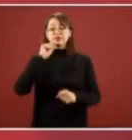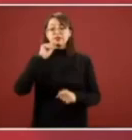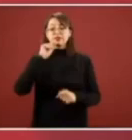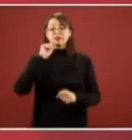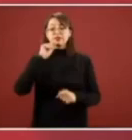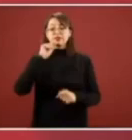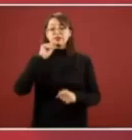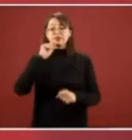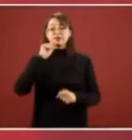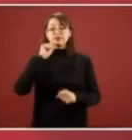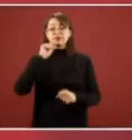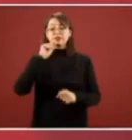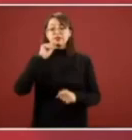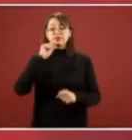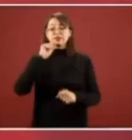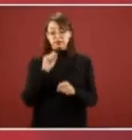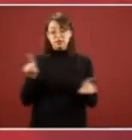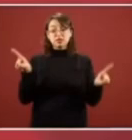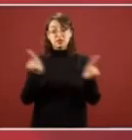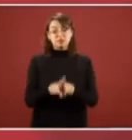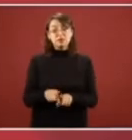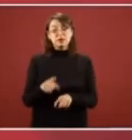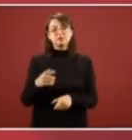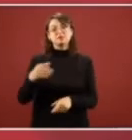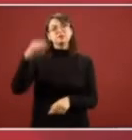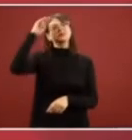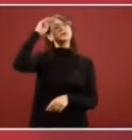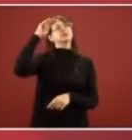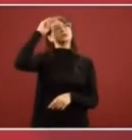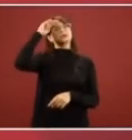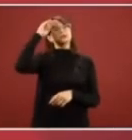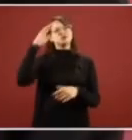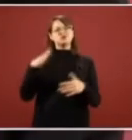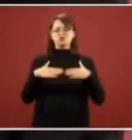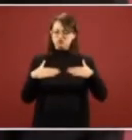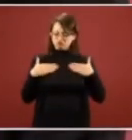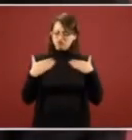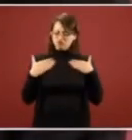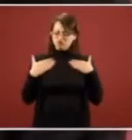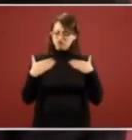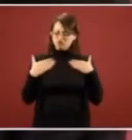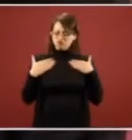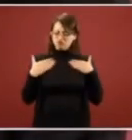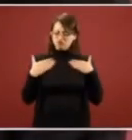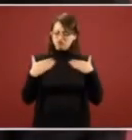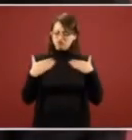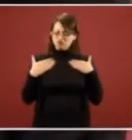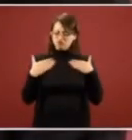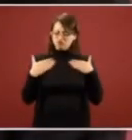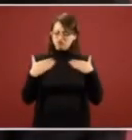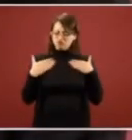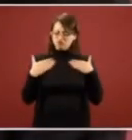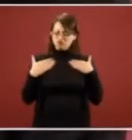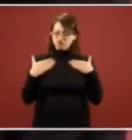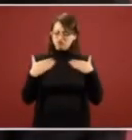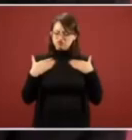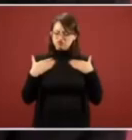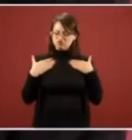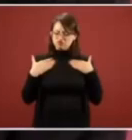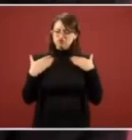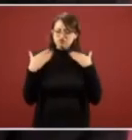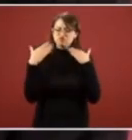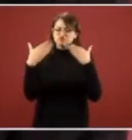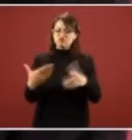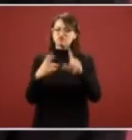to make our country serene. Porque no vamos a permitir. Because we will not